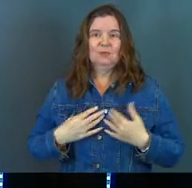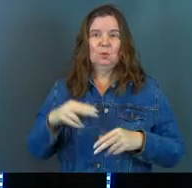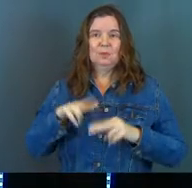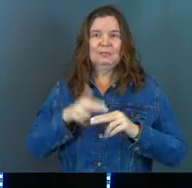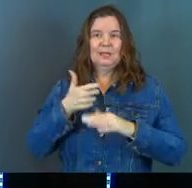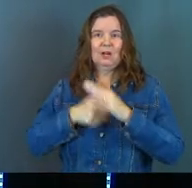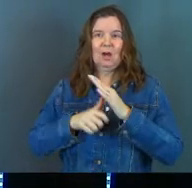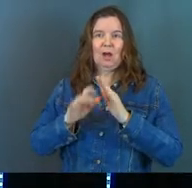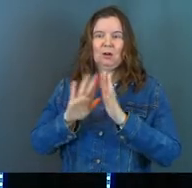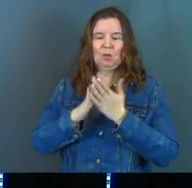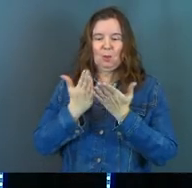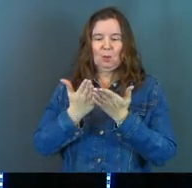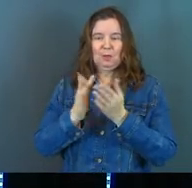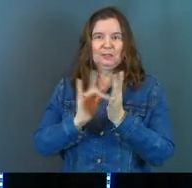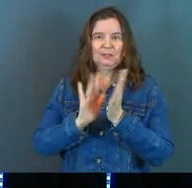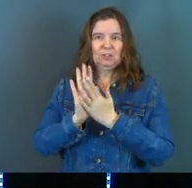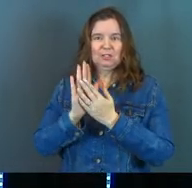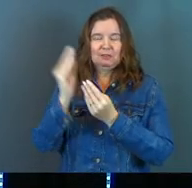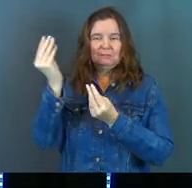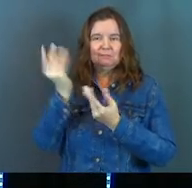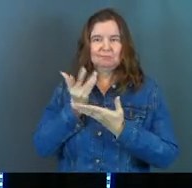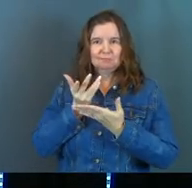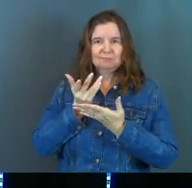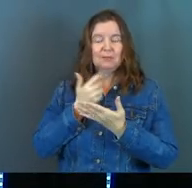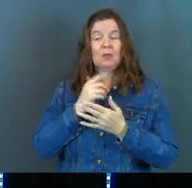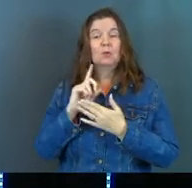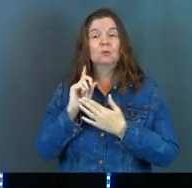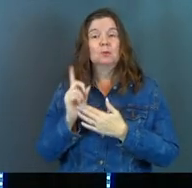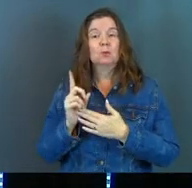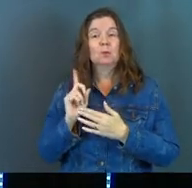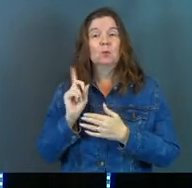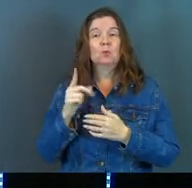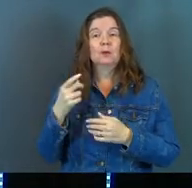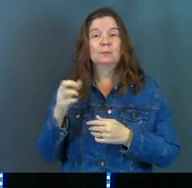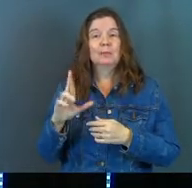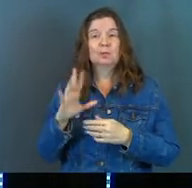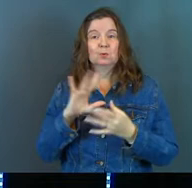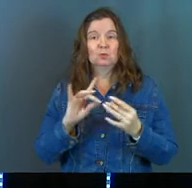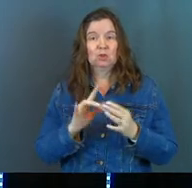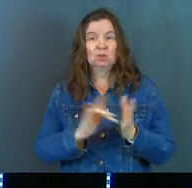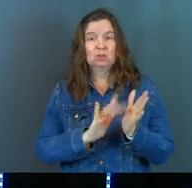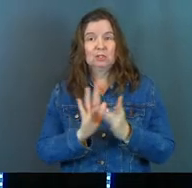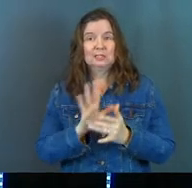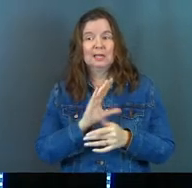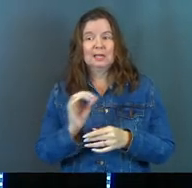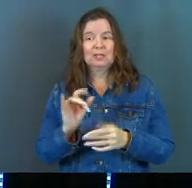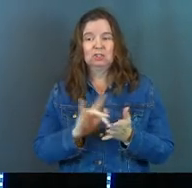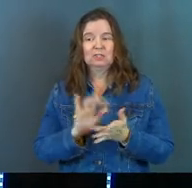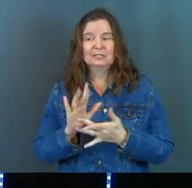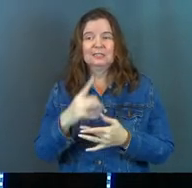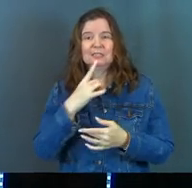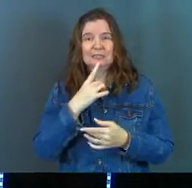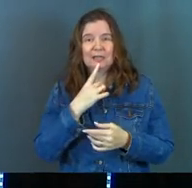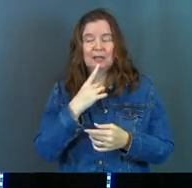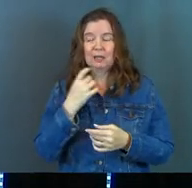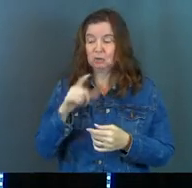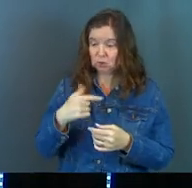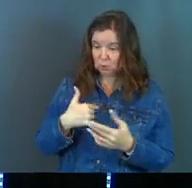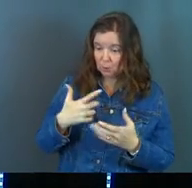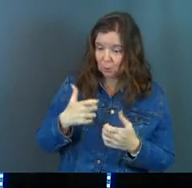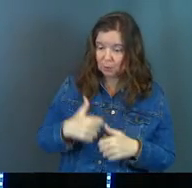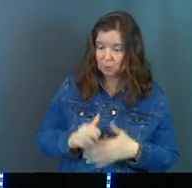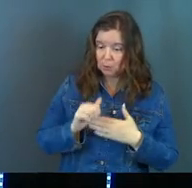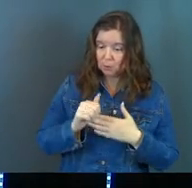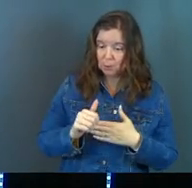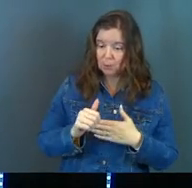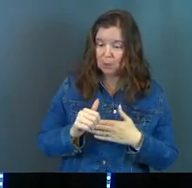under the words of Jesus Christ. Amen? There was a moment where Peter was talking to Jesus, and Jesus said, Peter, do you want